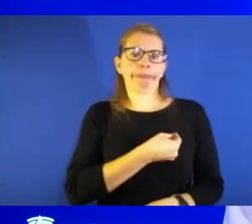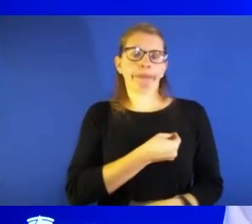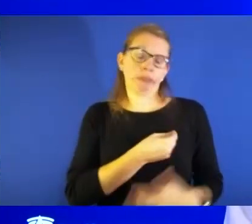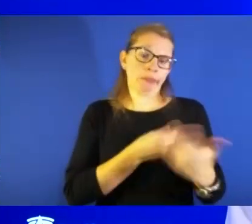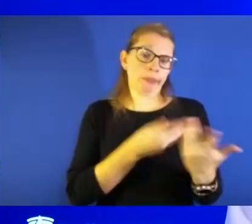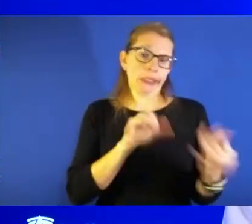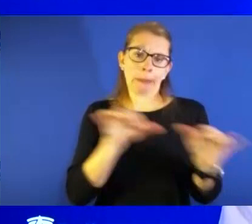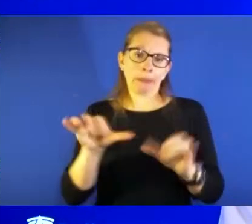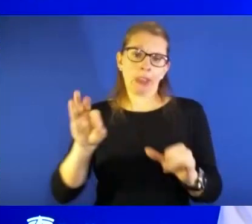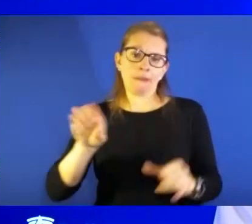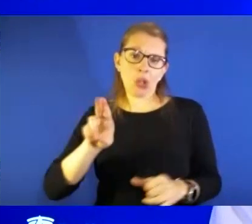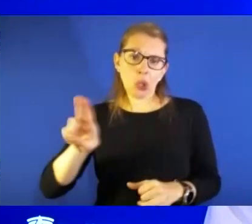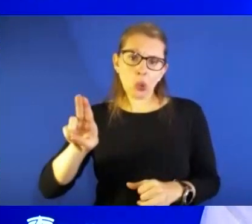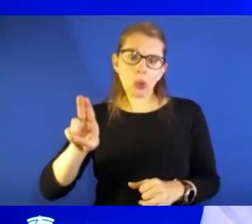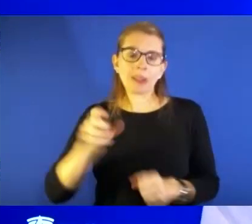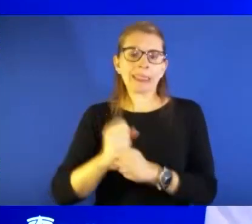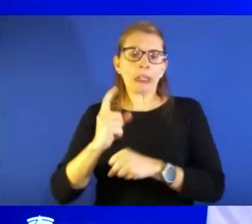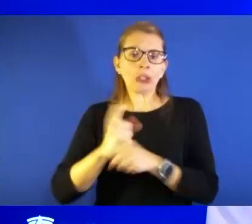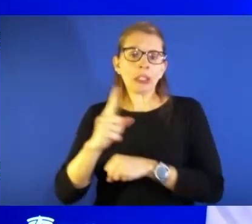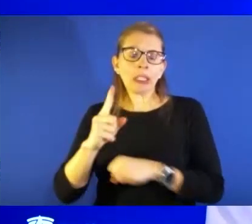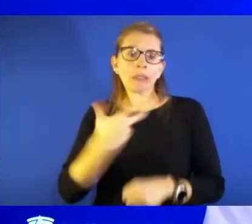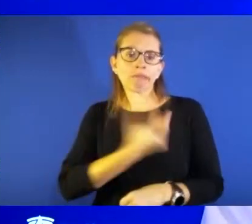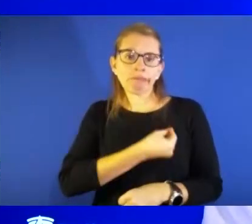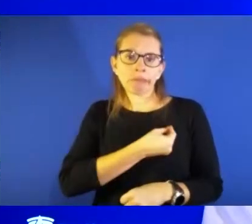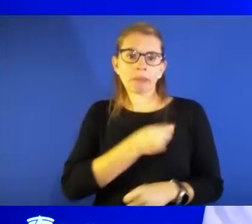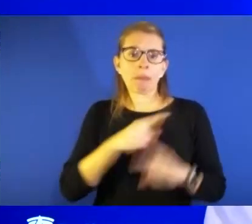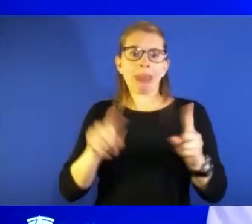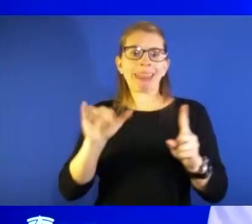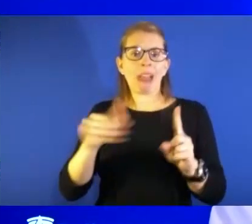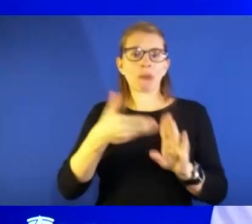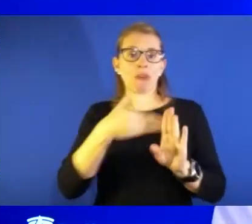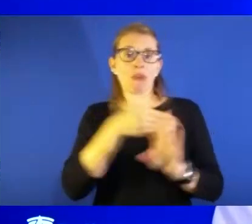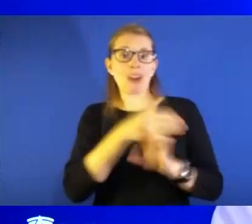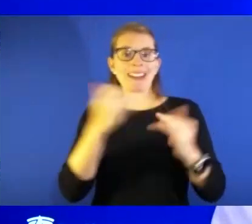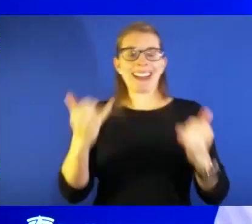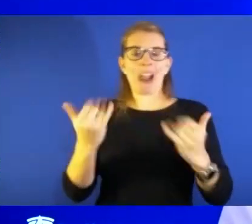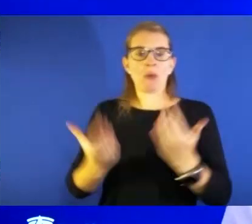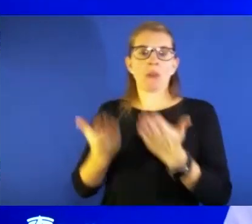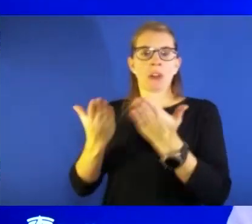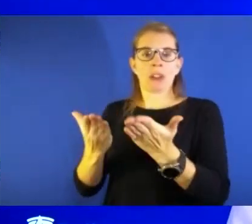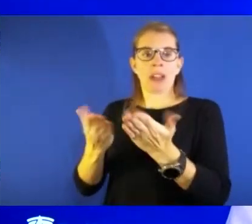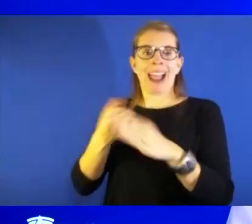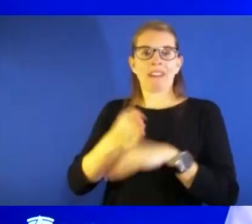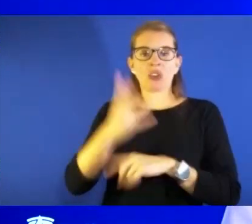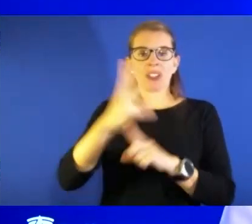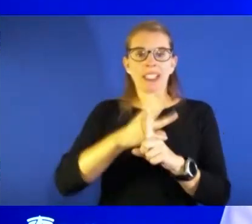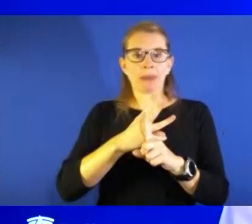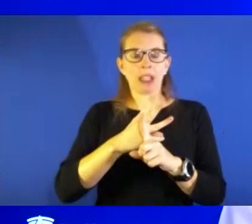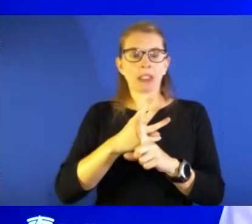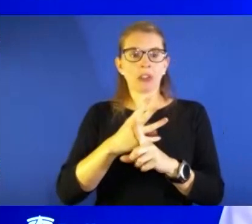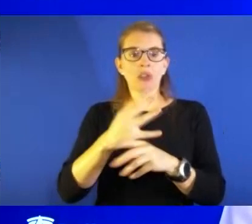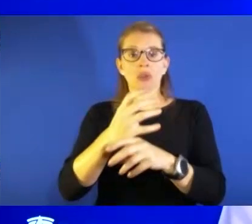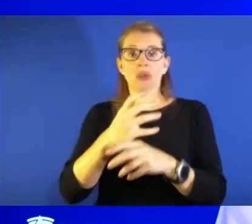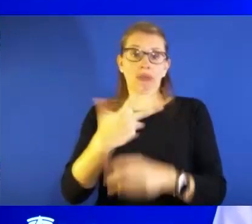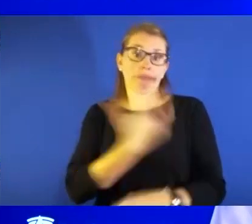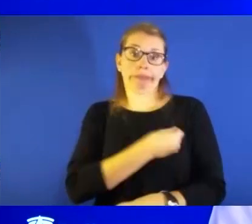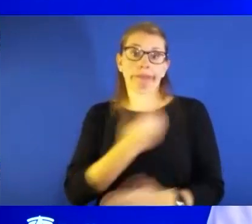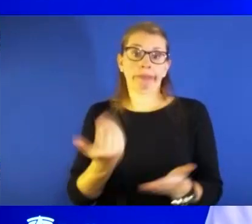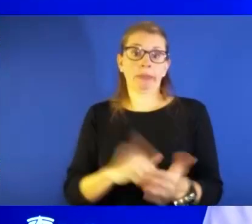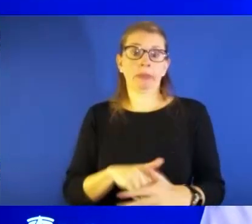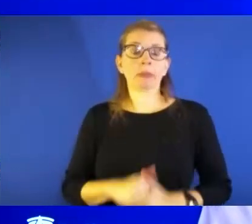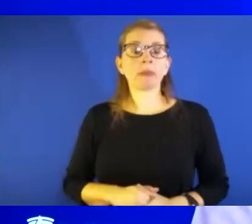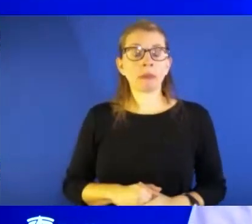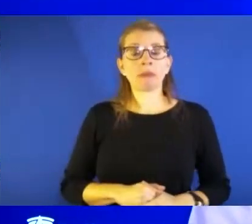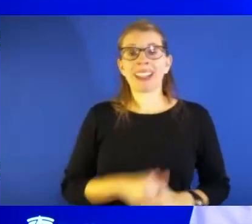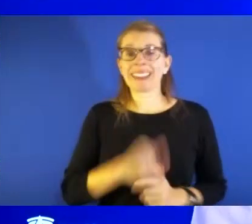we do have yearly. But that was before. Now there's a recommendation after 6 months to get a dose. So it's really